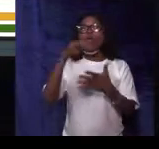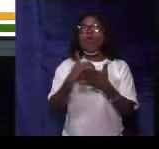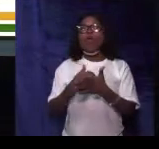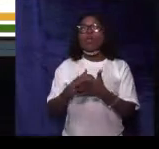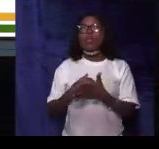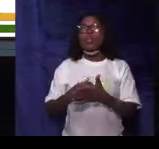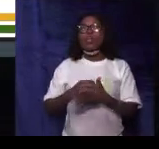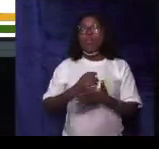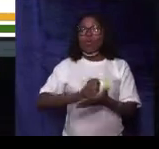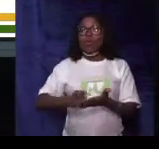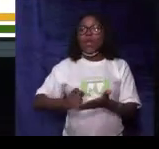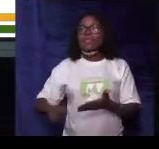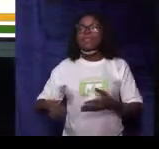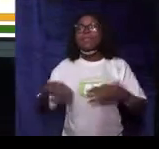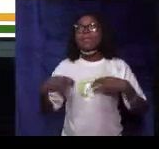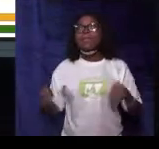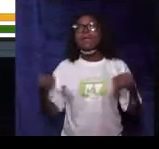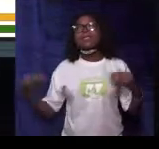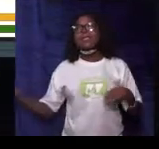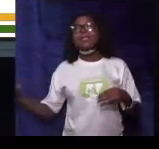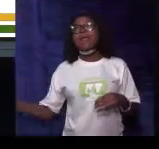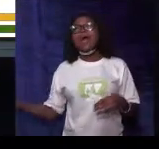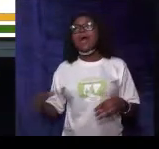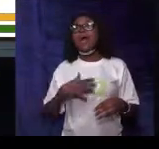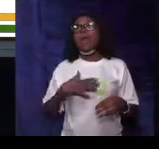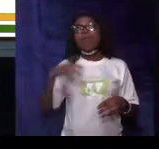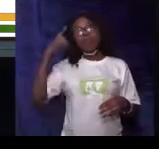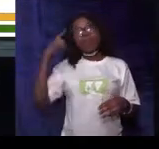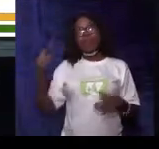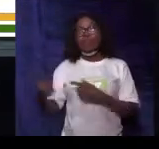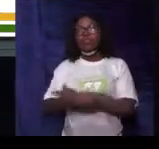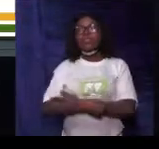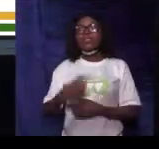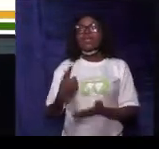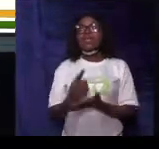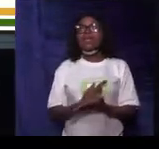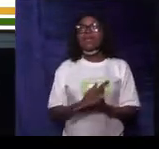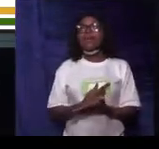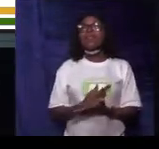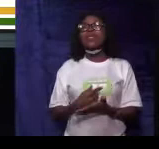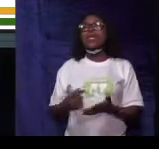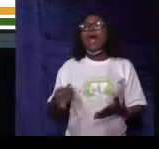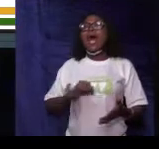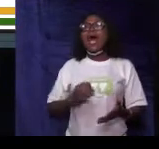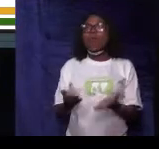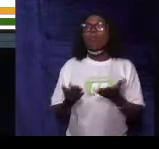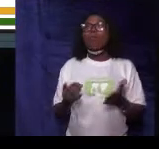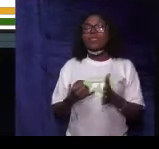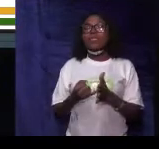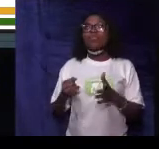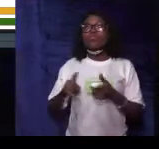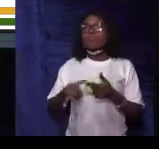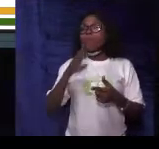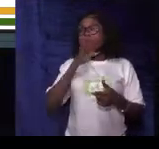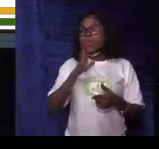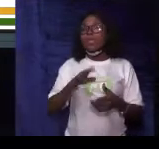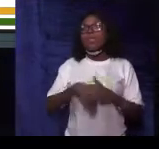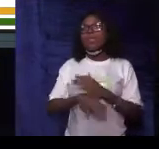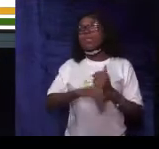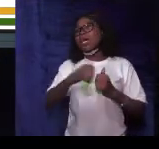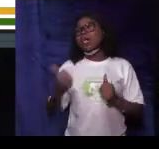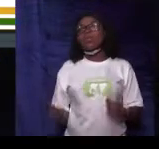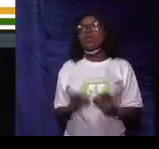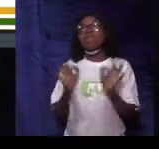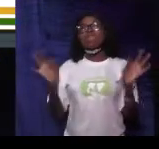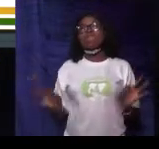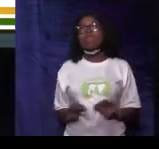writing material and your exercise book for today's lesson. Today's lesson, I want it to be in another form.